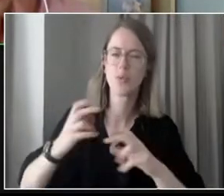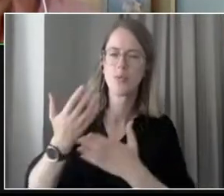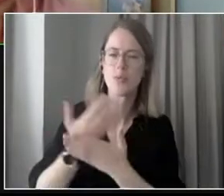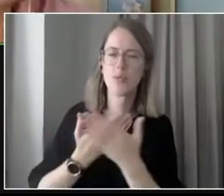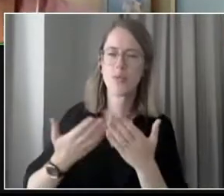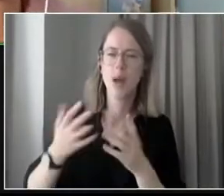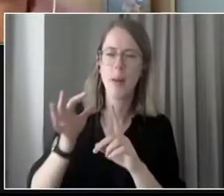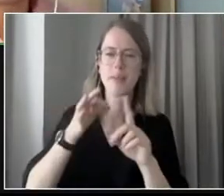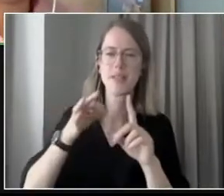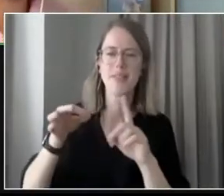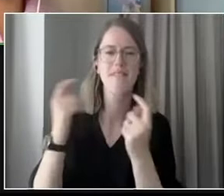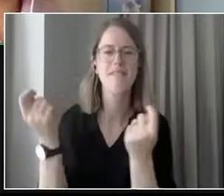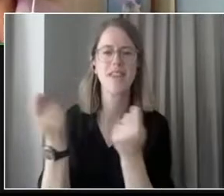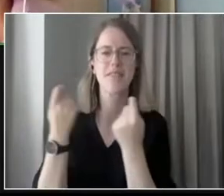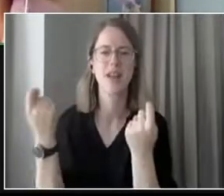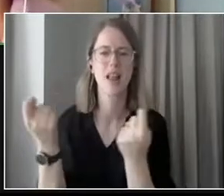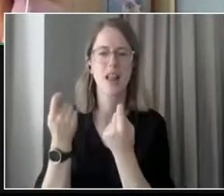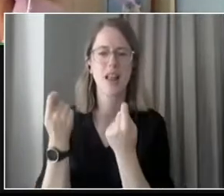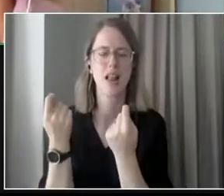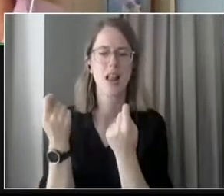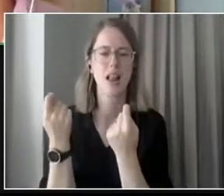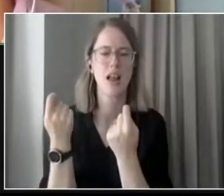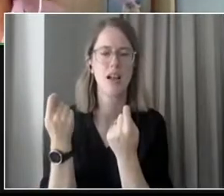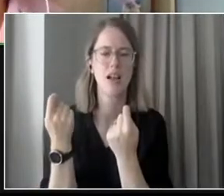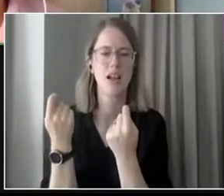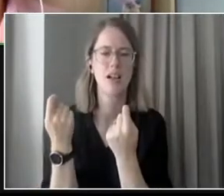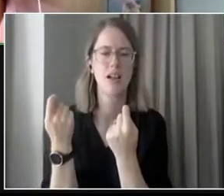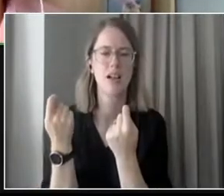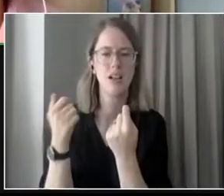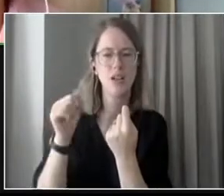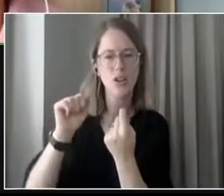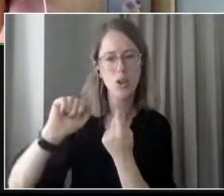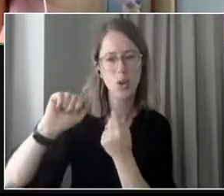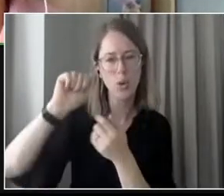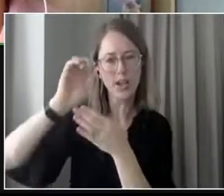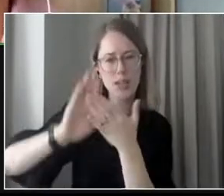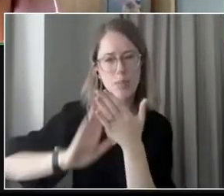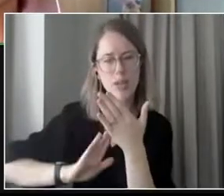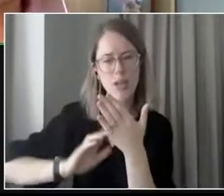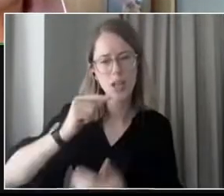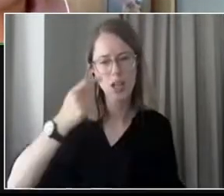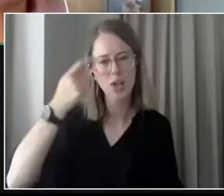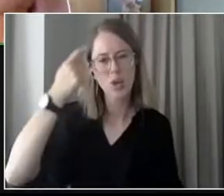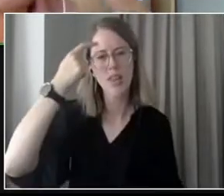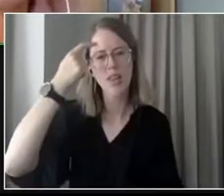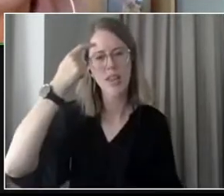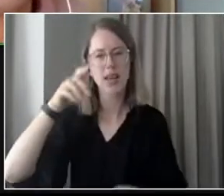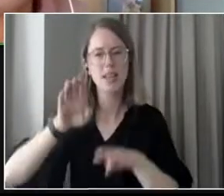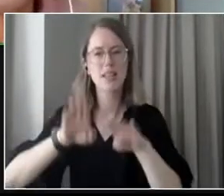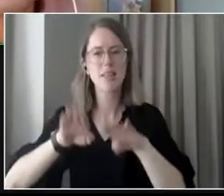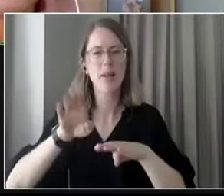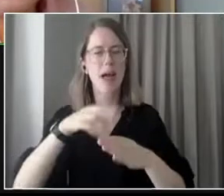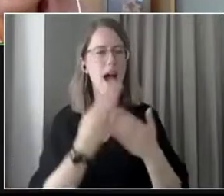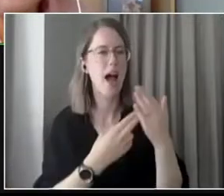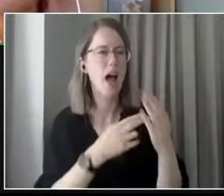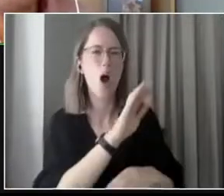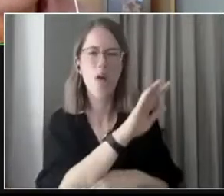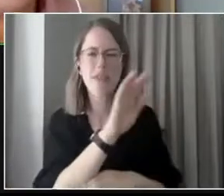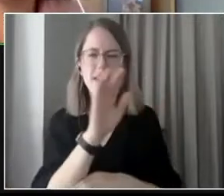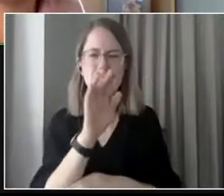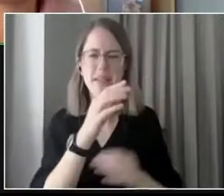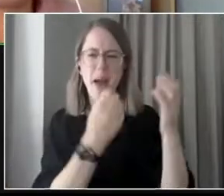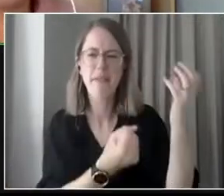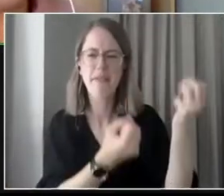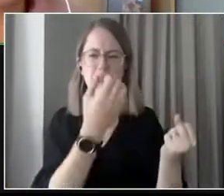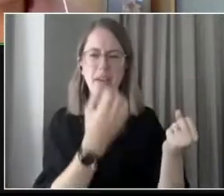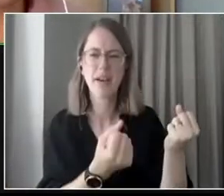Pasifika festivals or Pacific festivals. In your experience, can you think of a similar art form overseas that would be